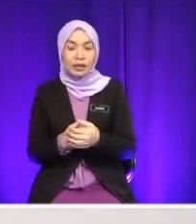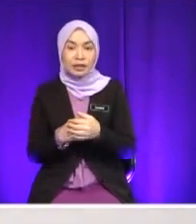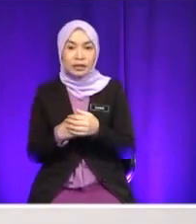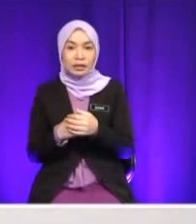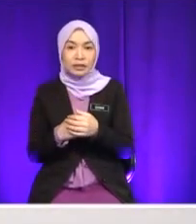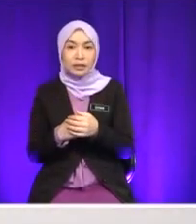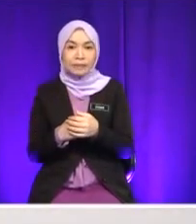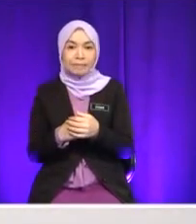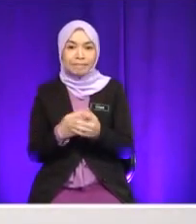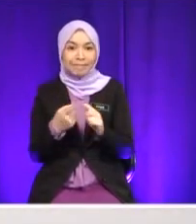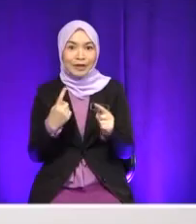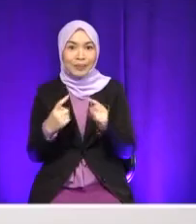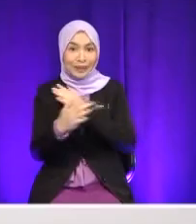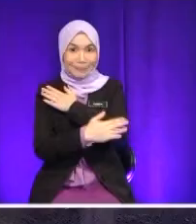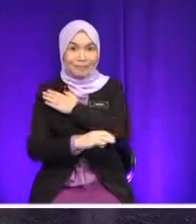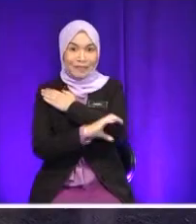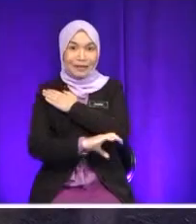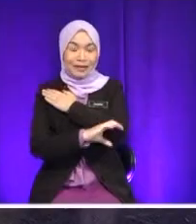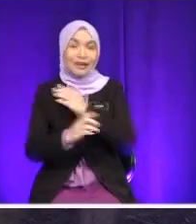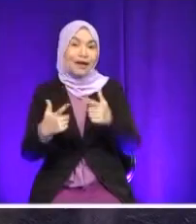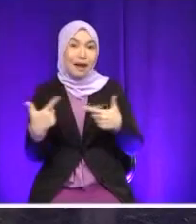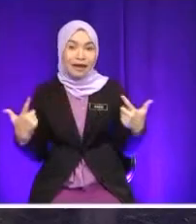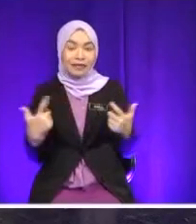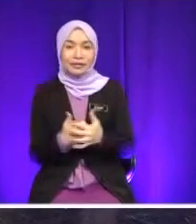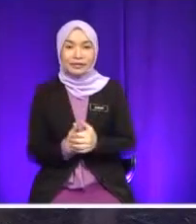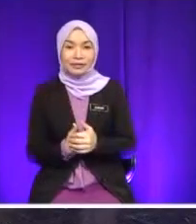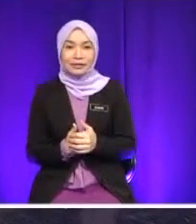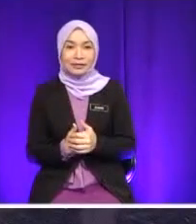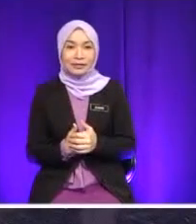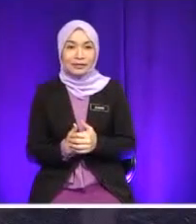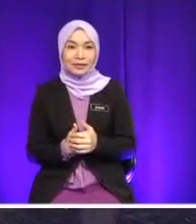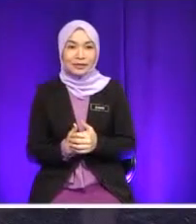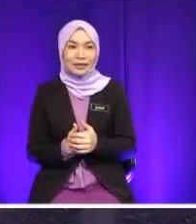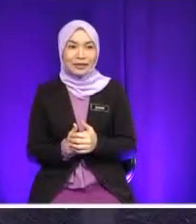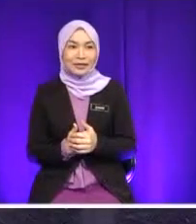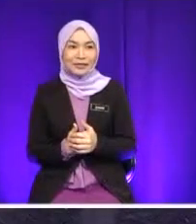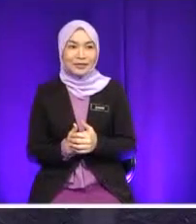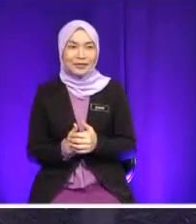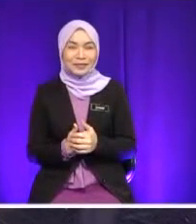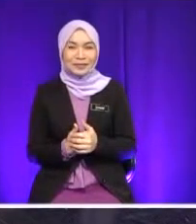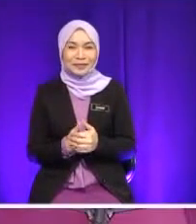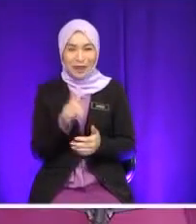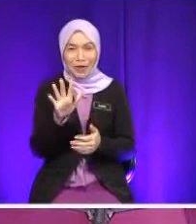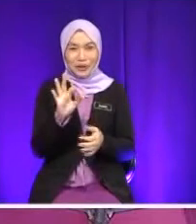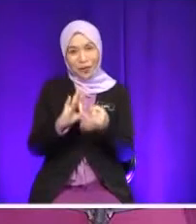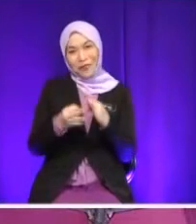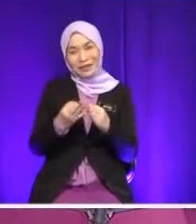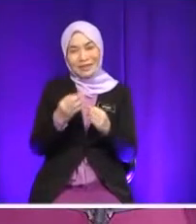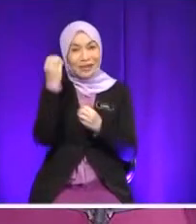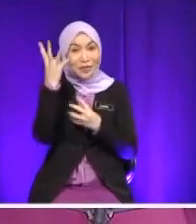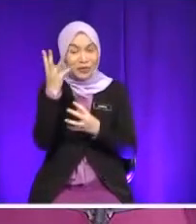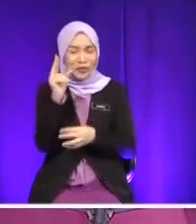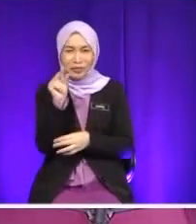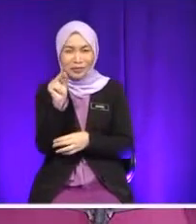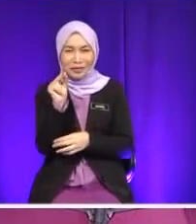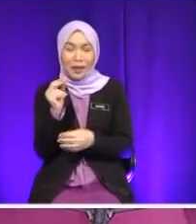countries. Thank you. I see. And I can also see that Eugene keep on saying no, right? Eugene is disagree with him. Okay, Eugene, can you give